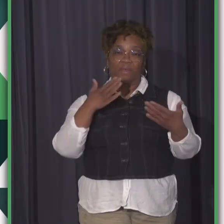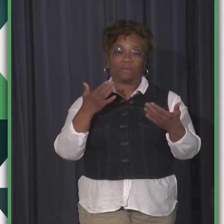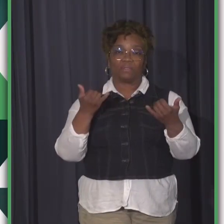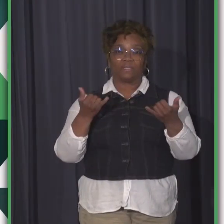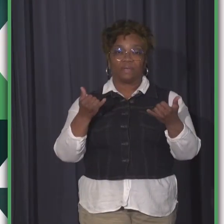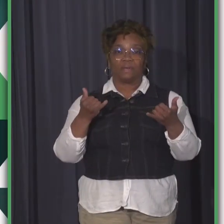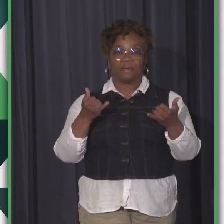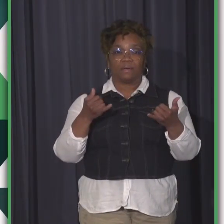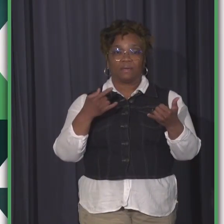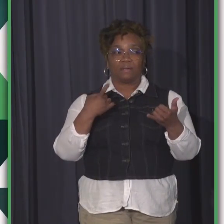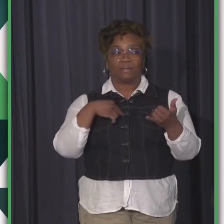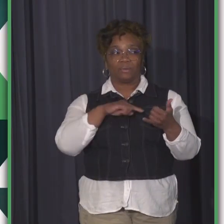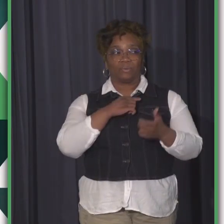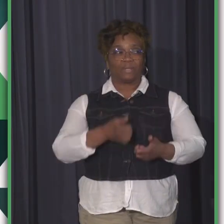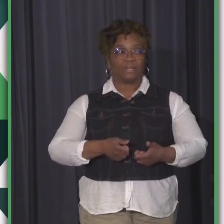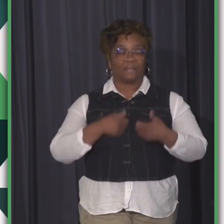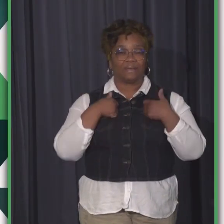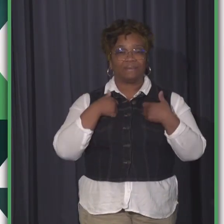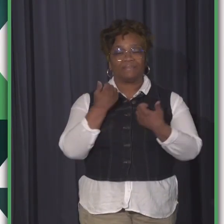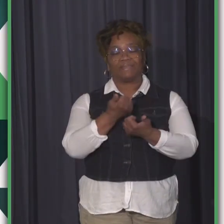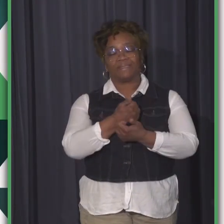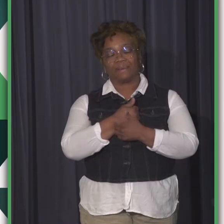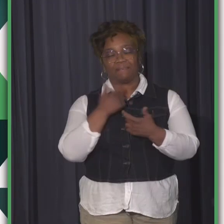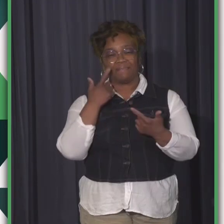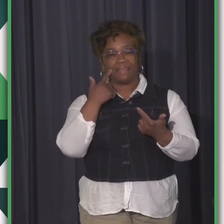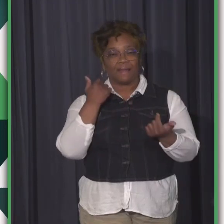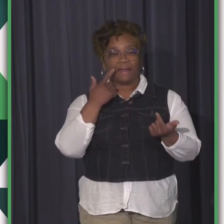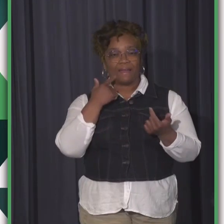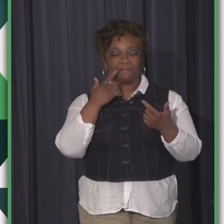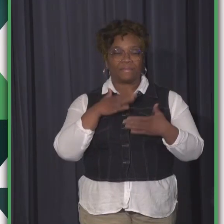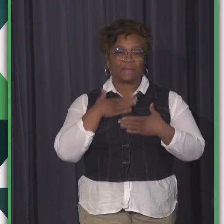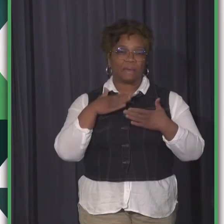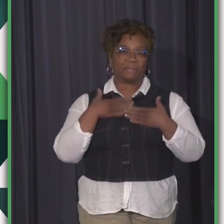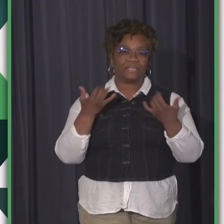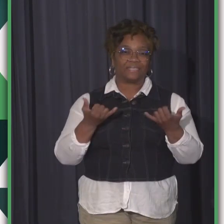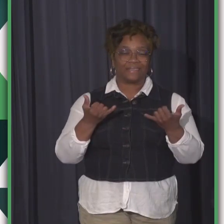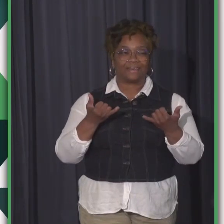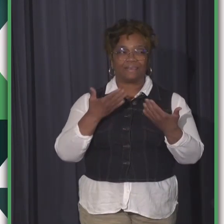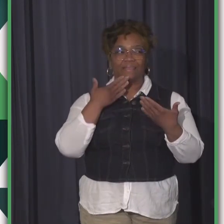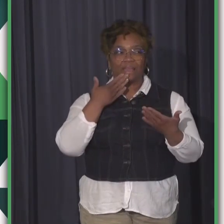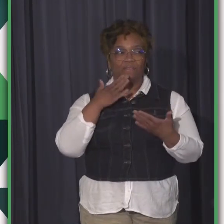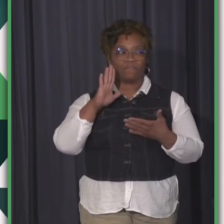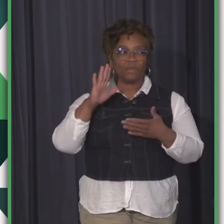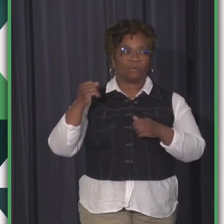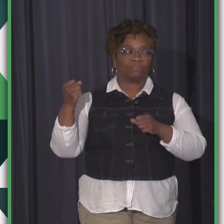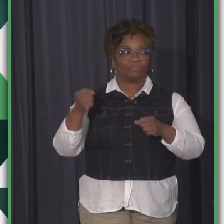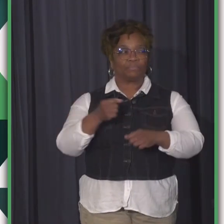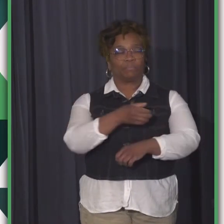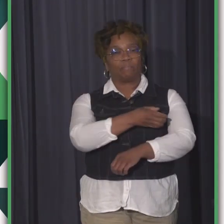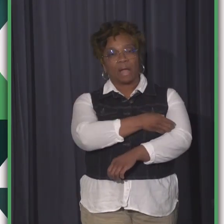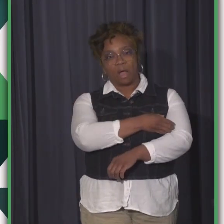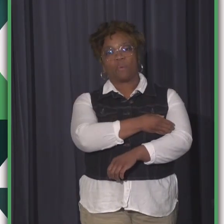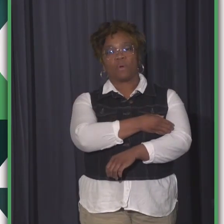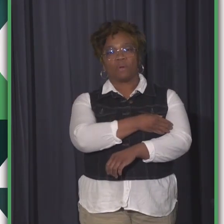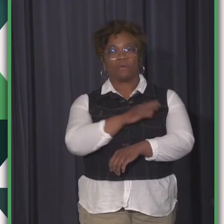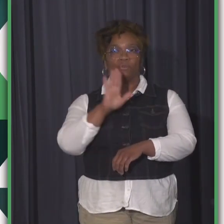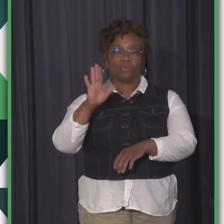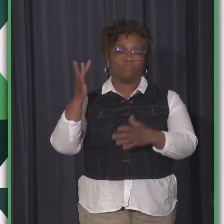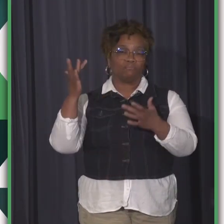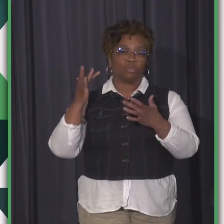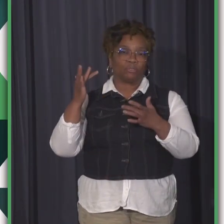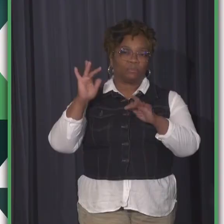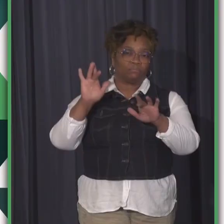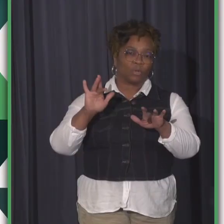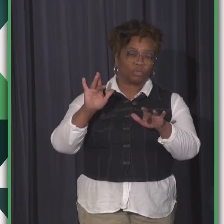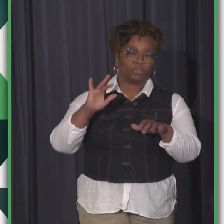us live, love, laugh, and be glad in it. We thank you for your tremendous power of your mercy and your